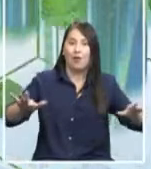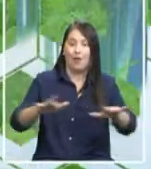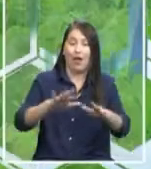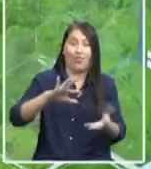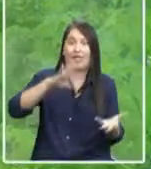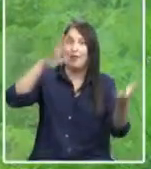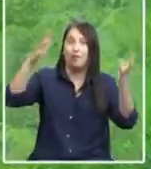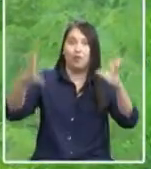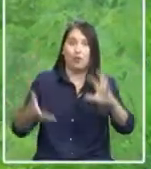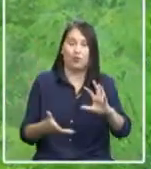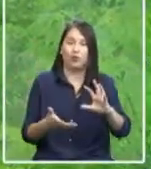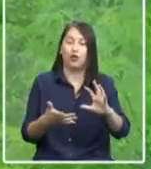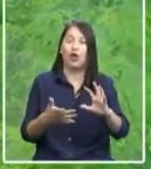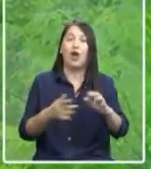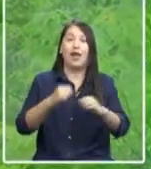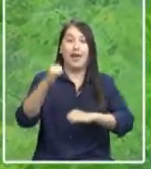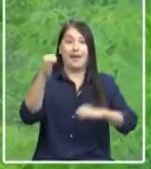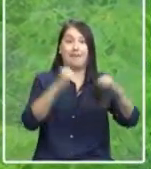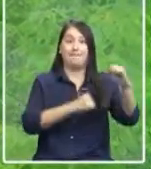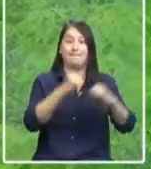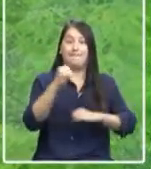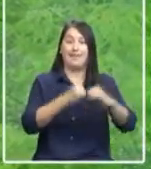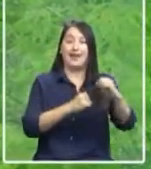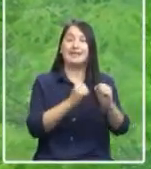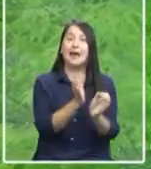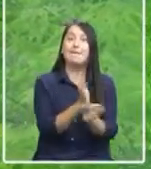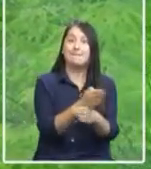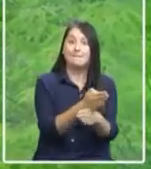because in the tropics, and you see this graph